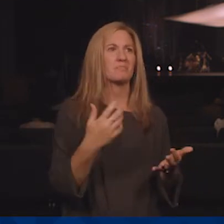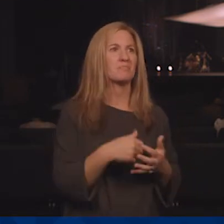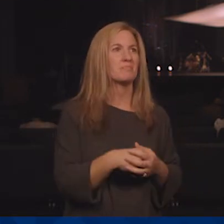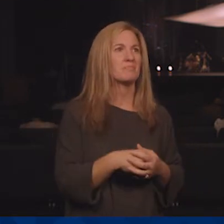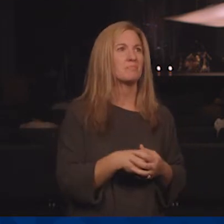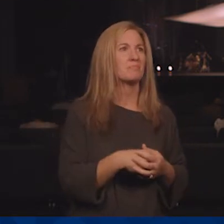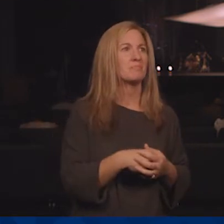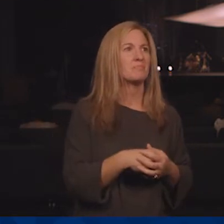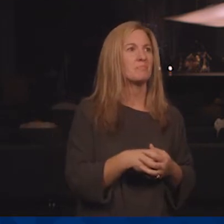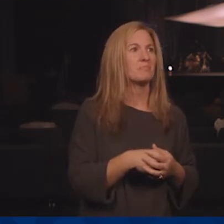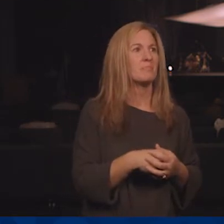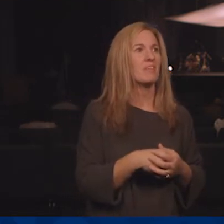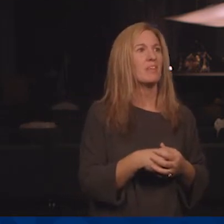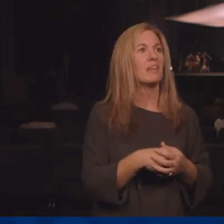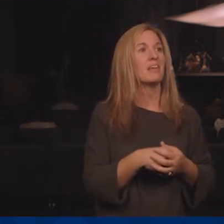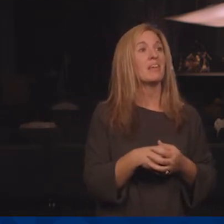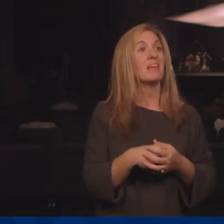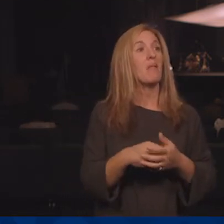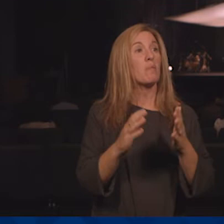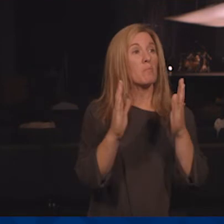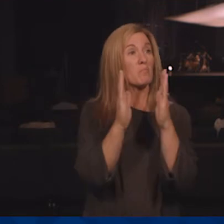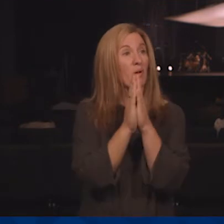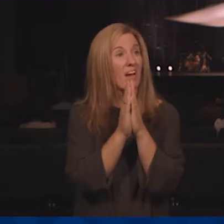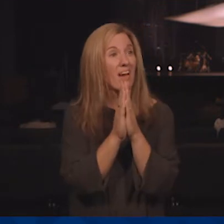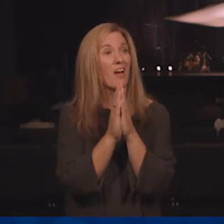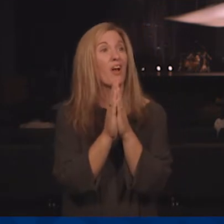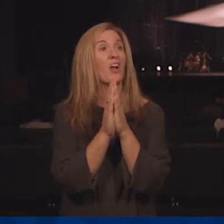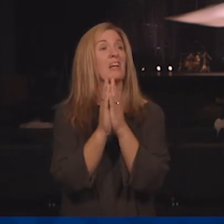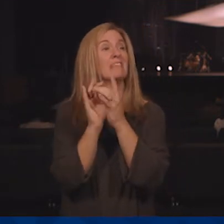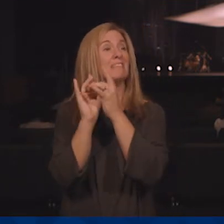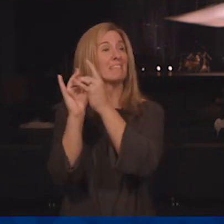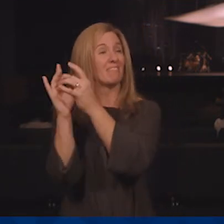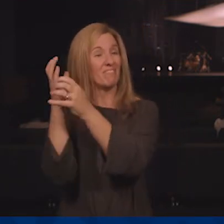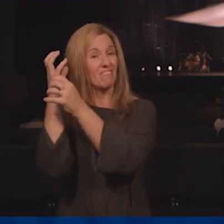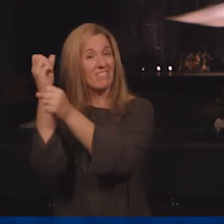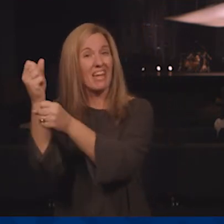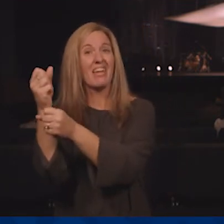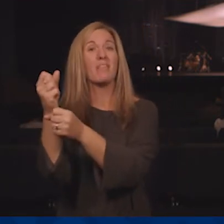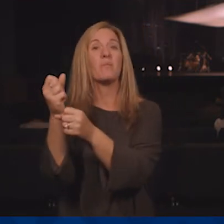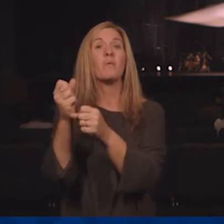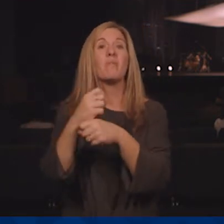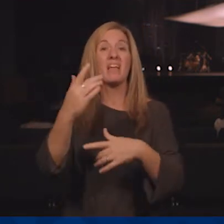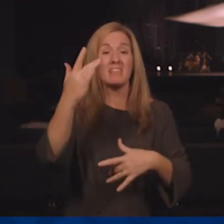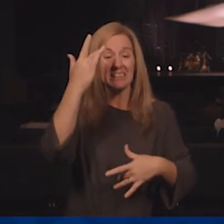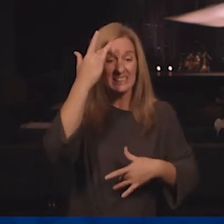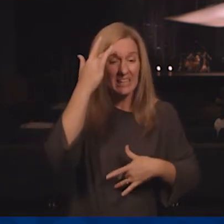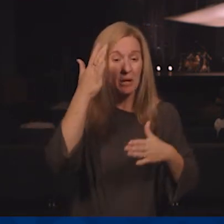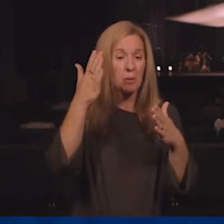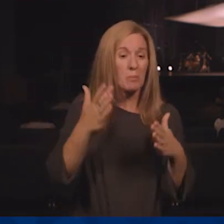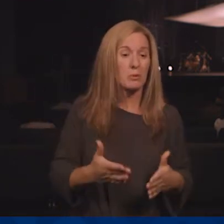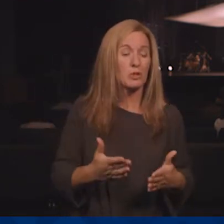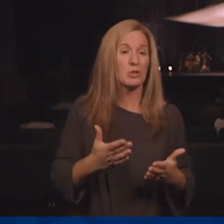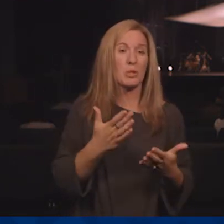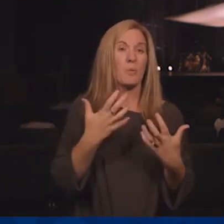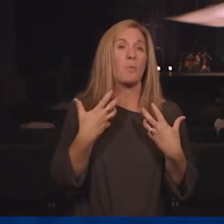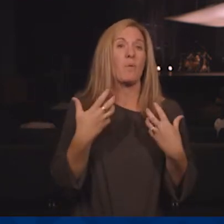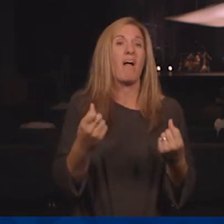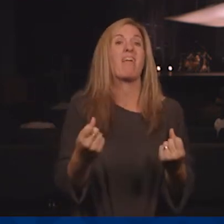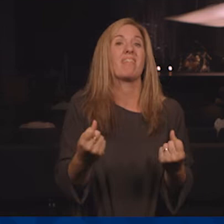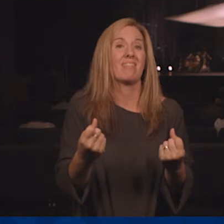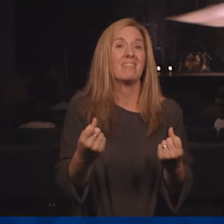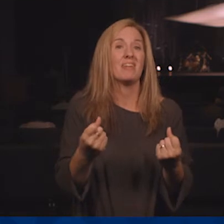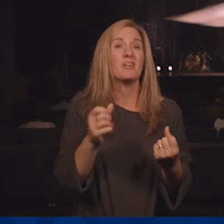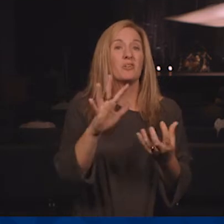And the prayer offered in faith will make the spent, the sick person well. The Lord will raise them up from their damaged